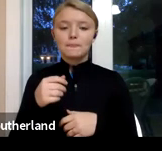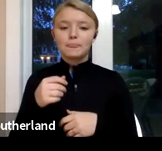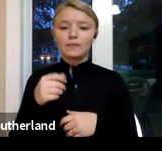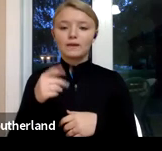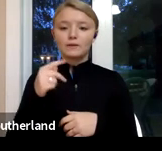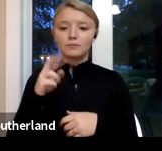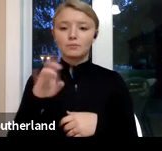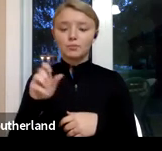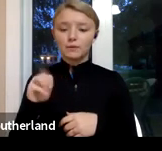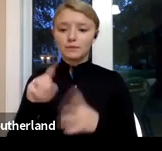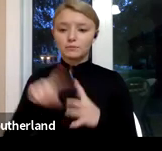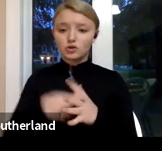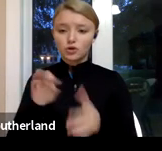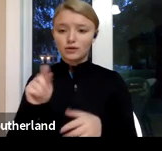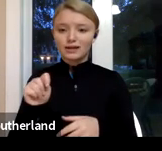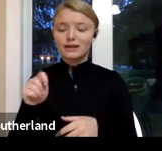a Young Living member,